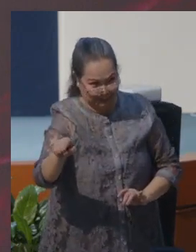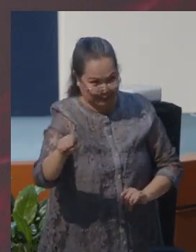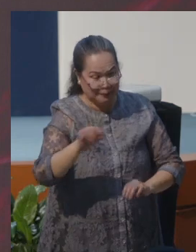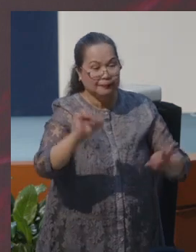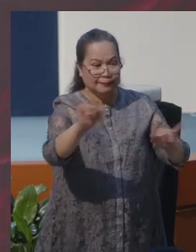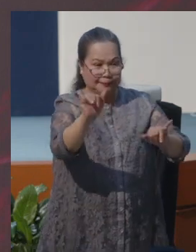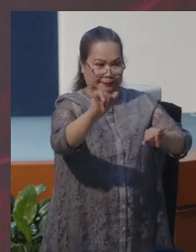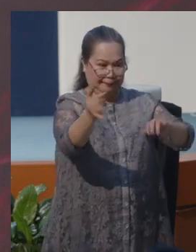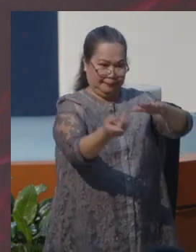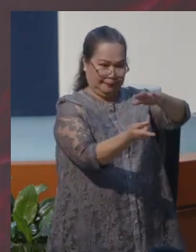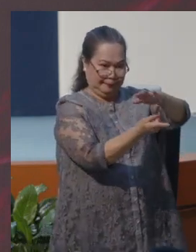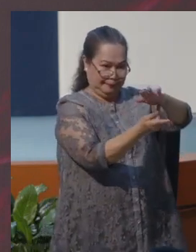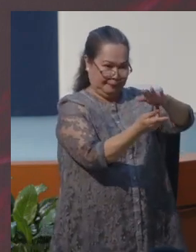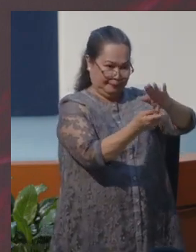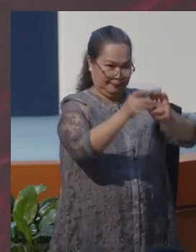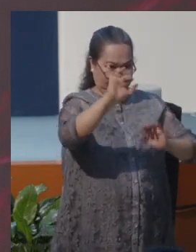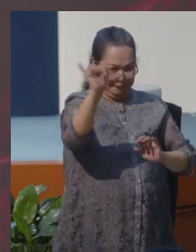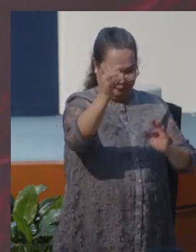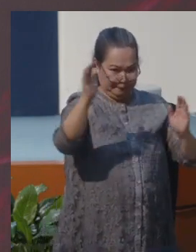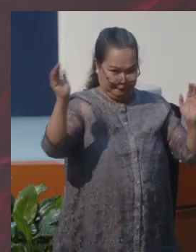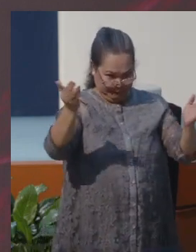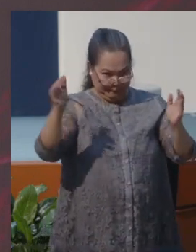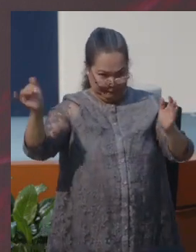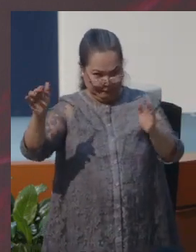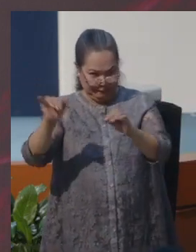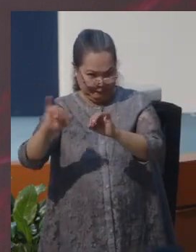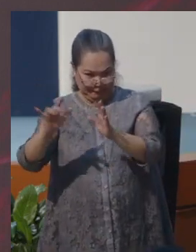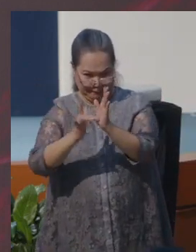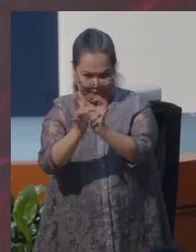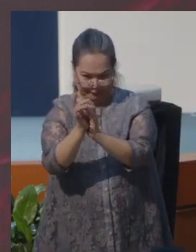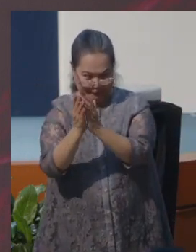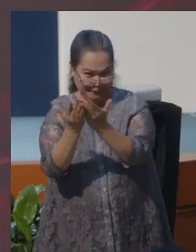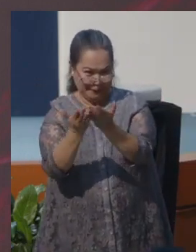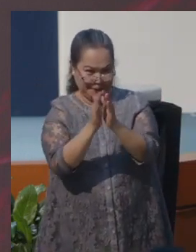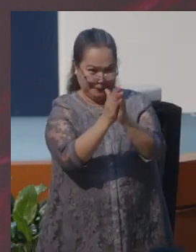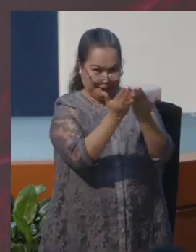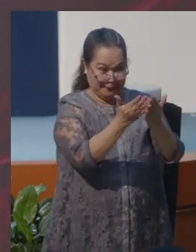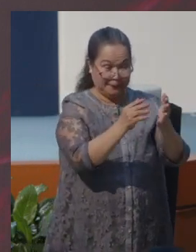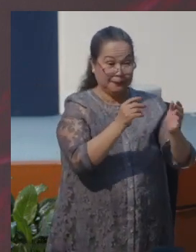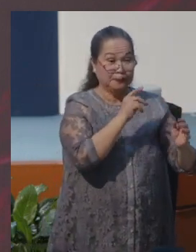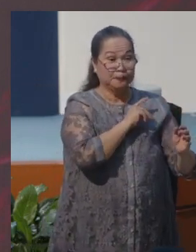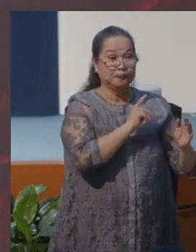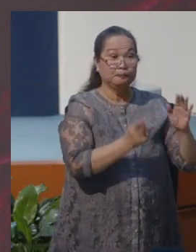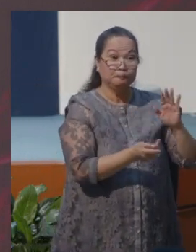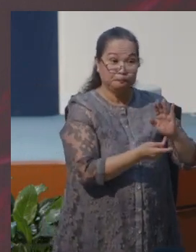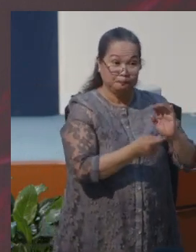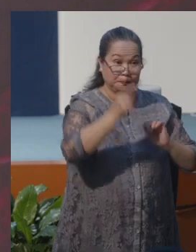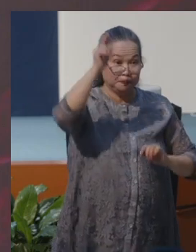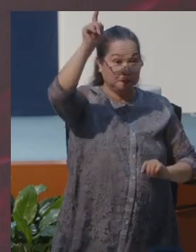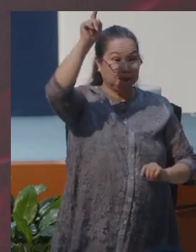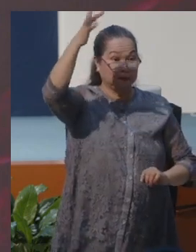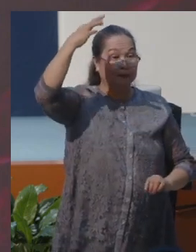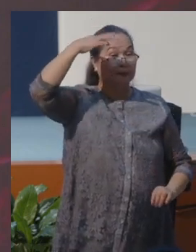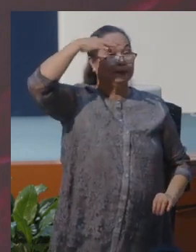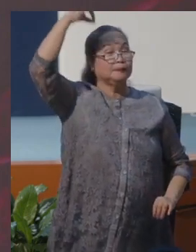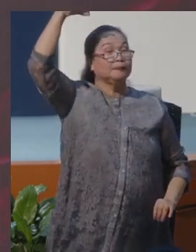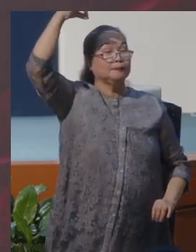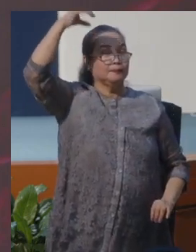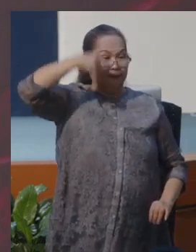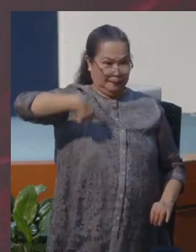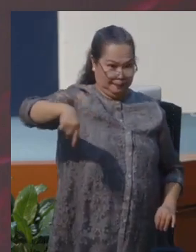sa Ephesians 1:4. Sa Ephesians 1:4, sabi ni Pablo, and he chose